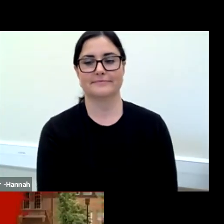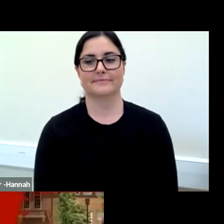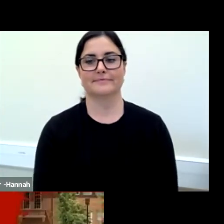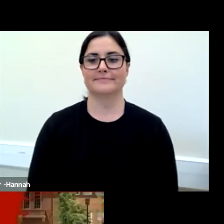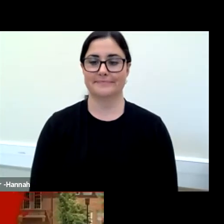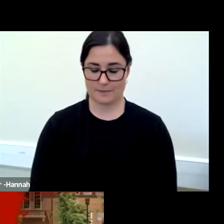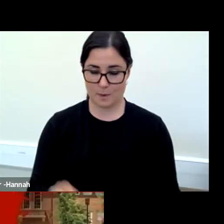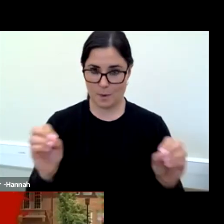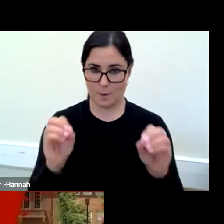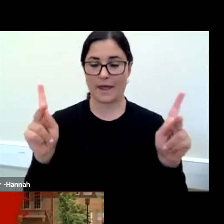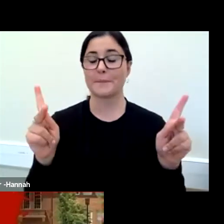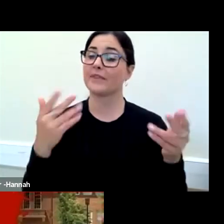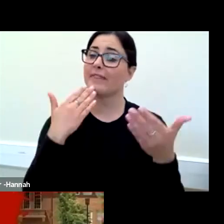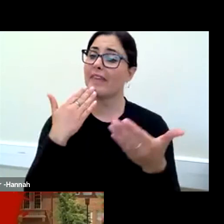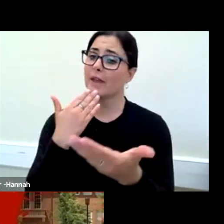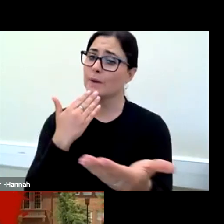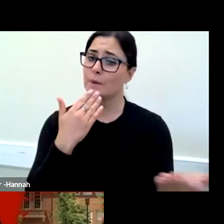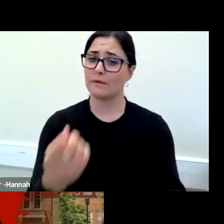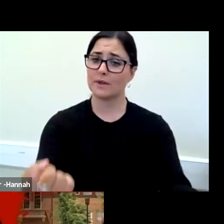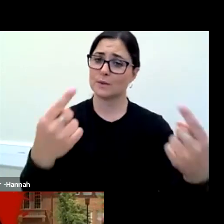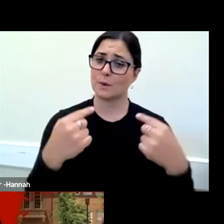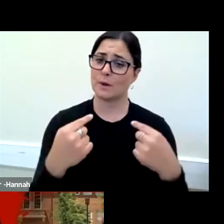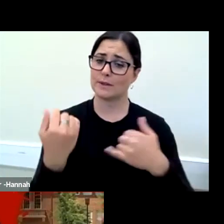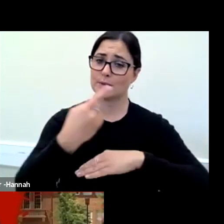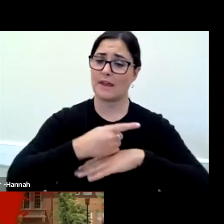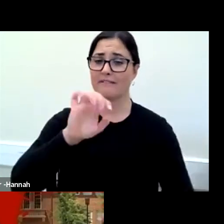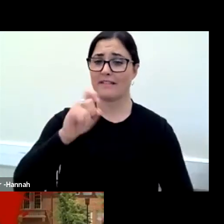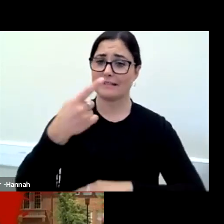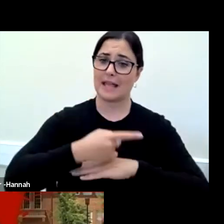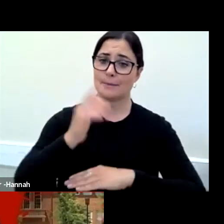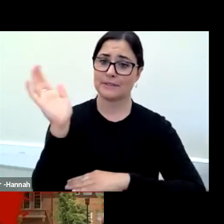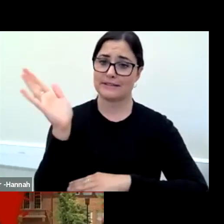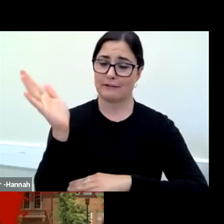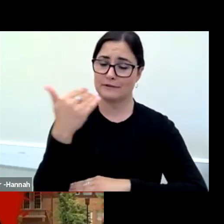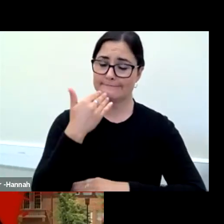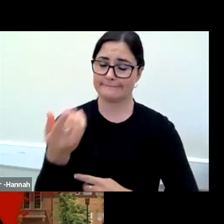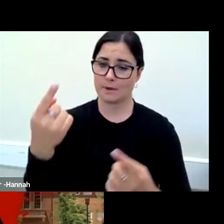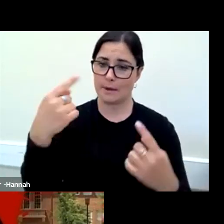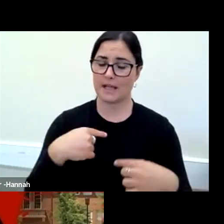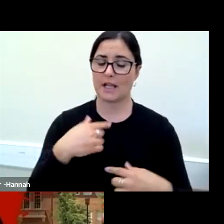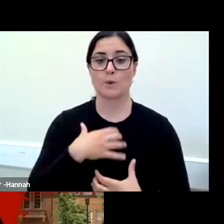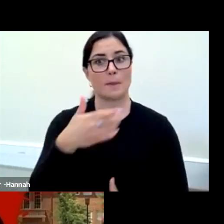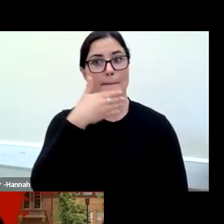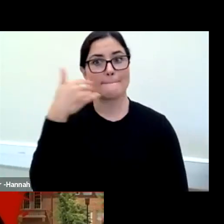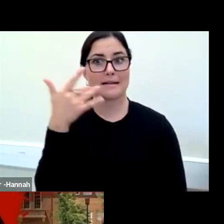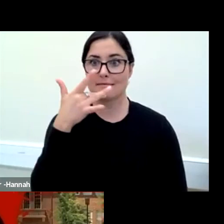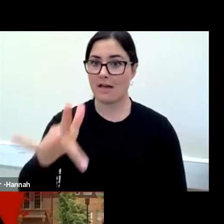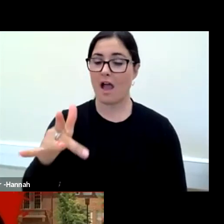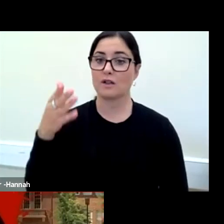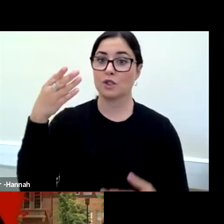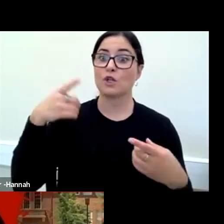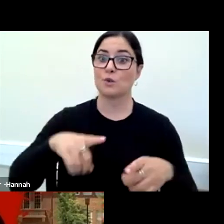All right, well, thank you everyone for attending our Flex Day presentation. I wish you the best of luck during the